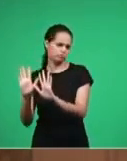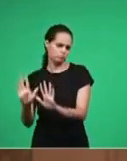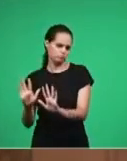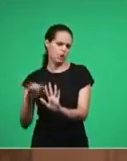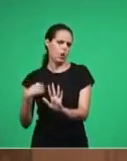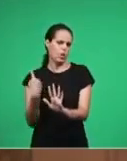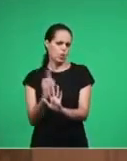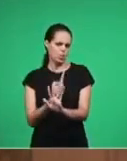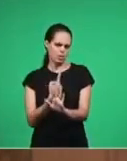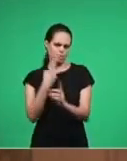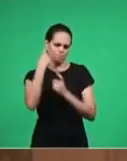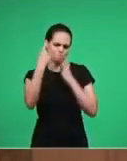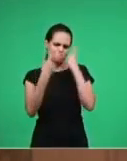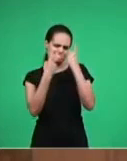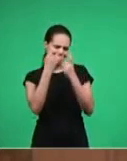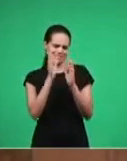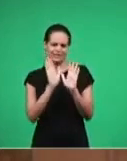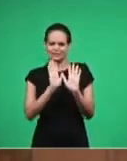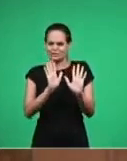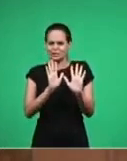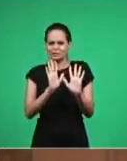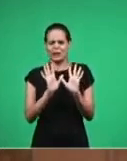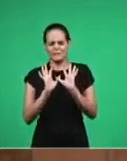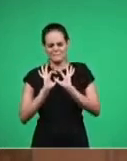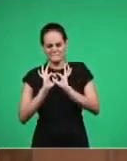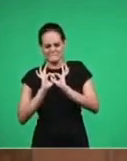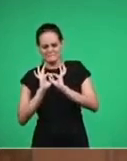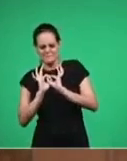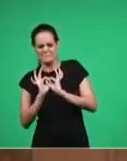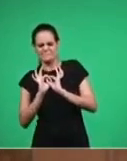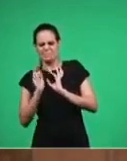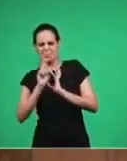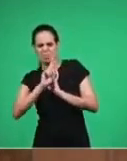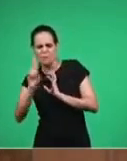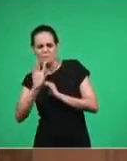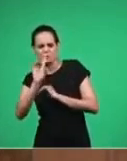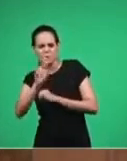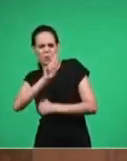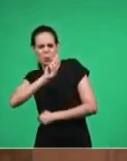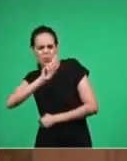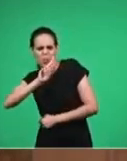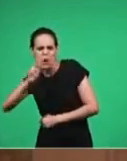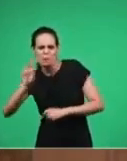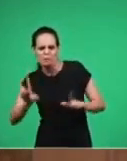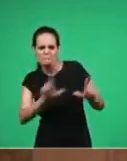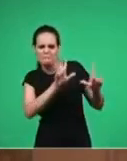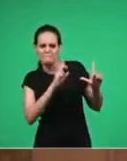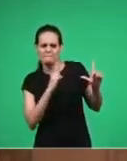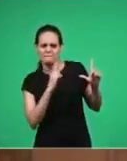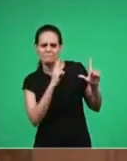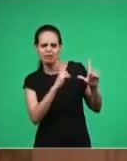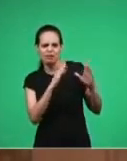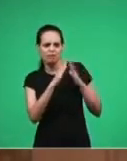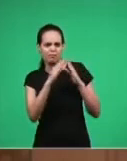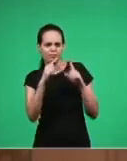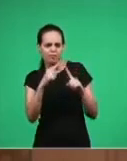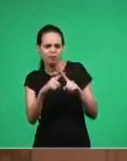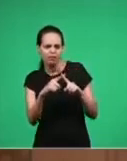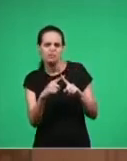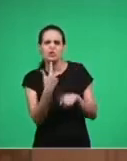denomination can have their very own rules, but we know that we're not stuck to these